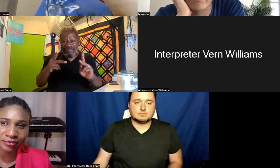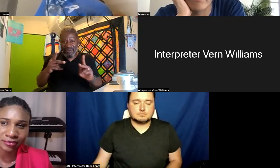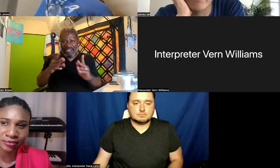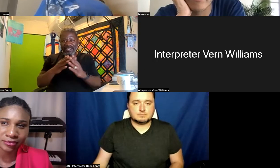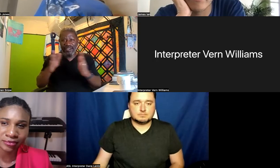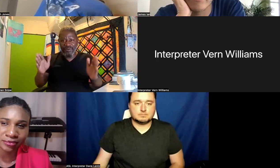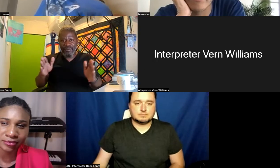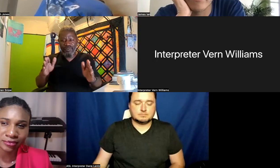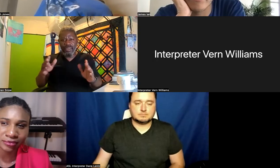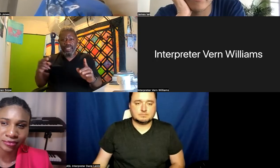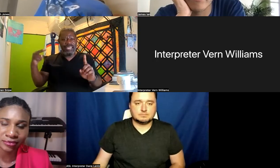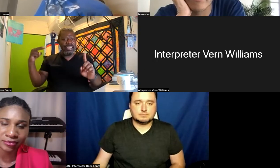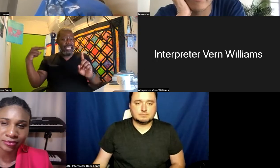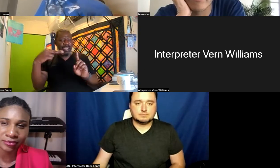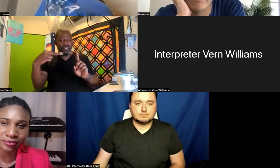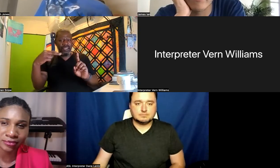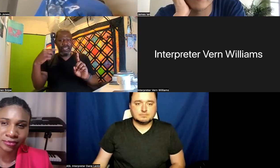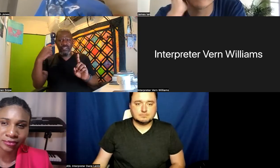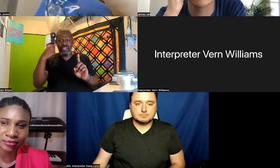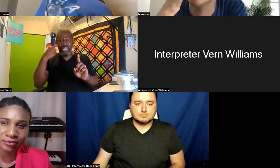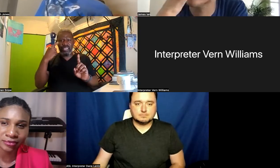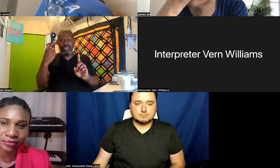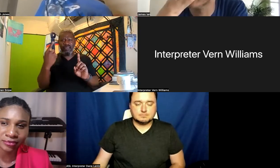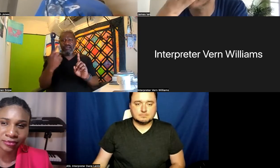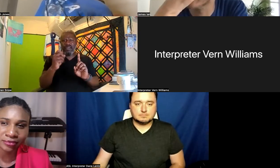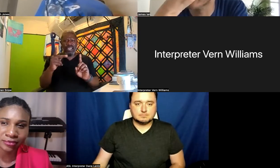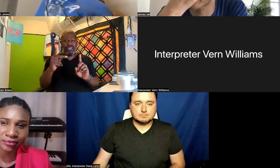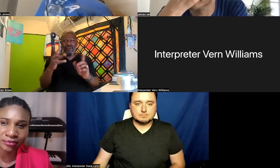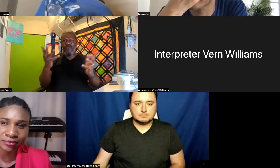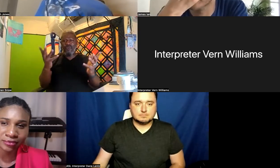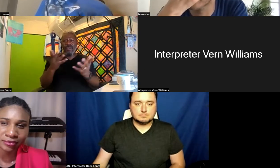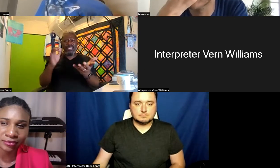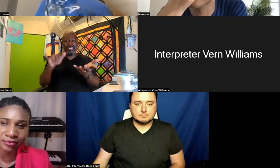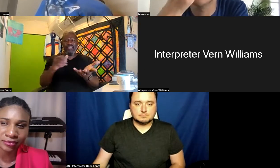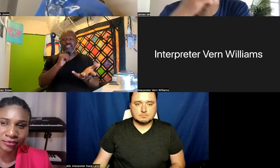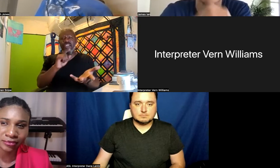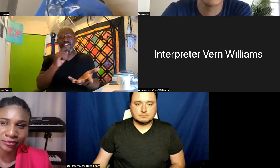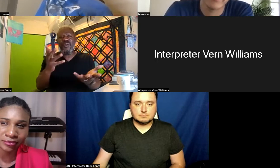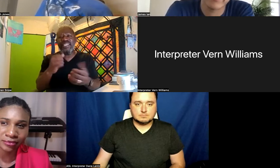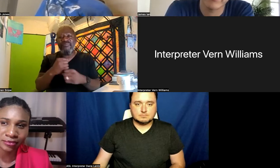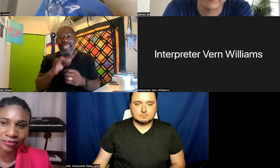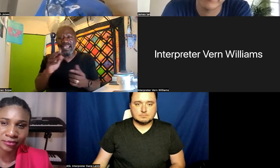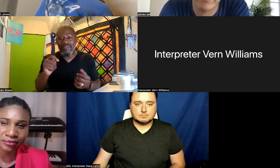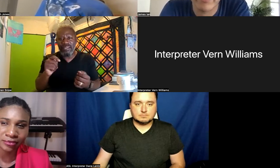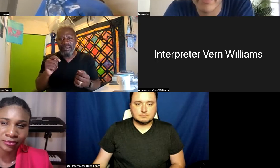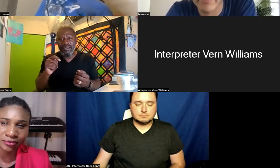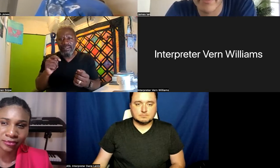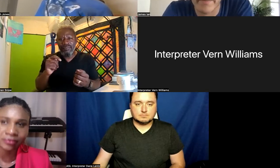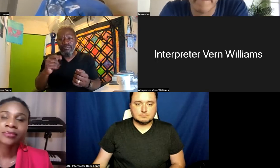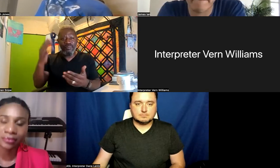able-bodied people in general, they see us and they're thinking, okay, what is this? They're not sure what to make of